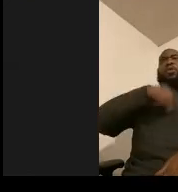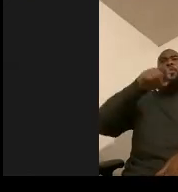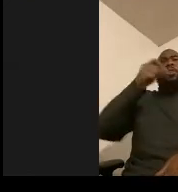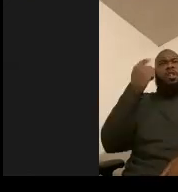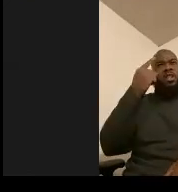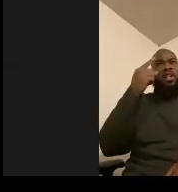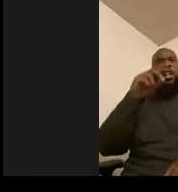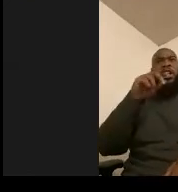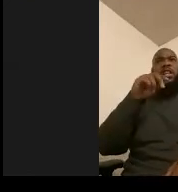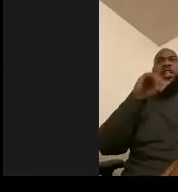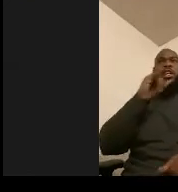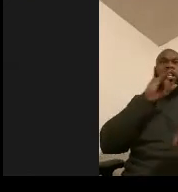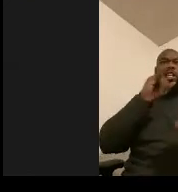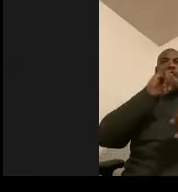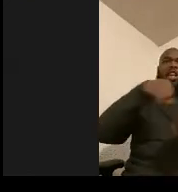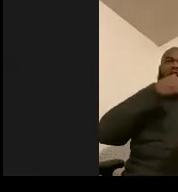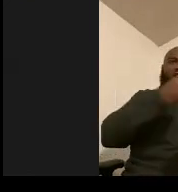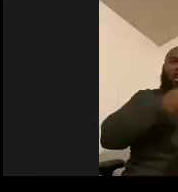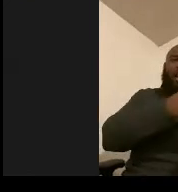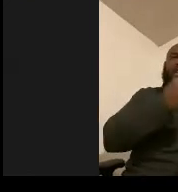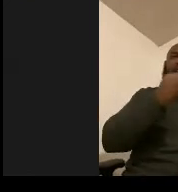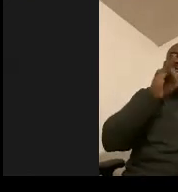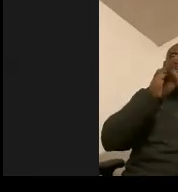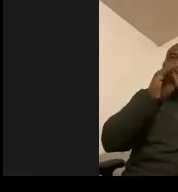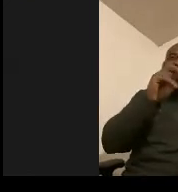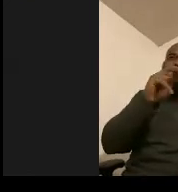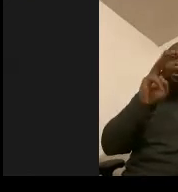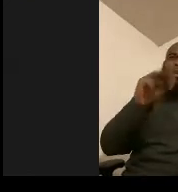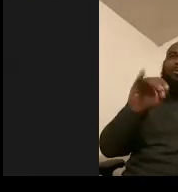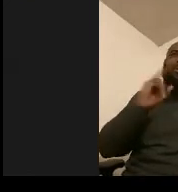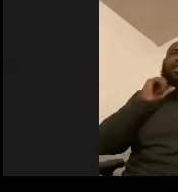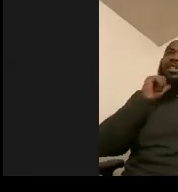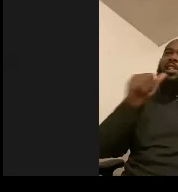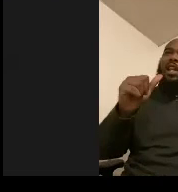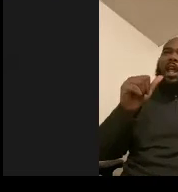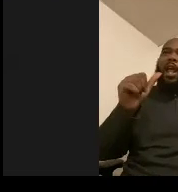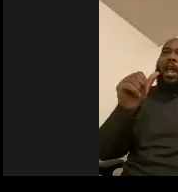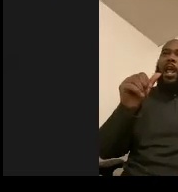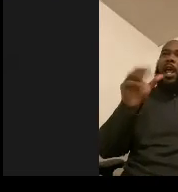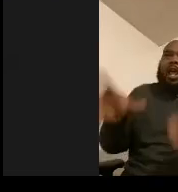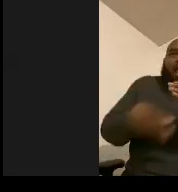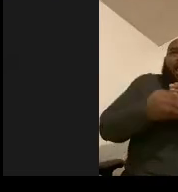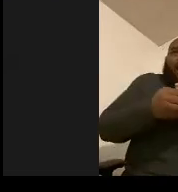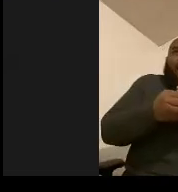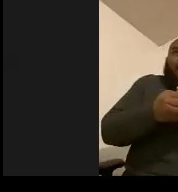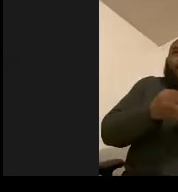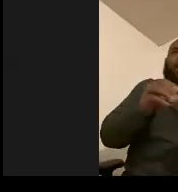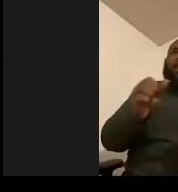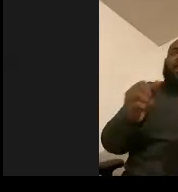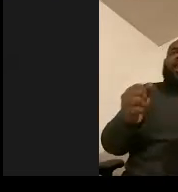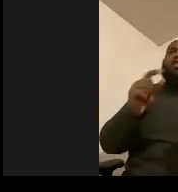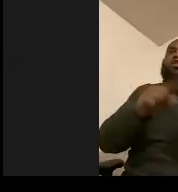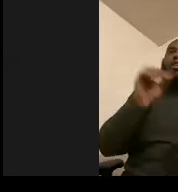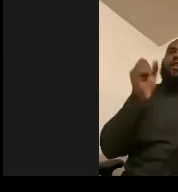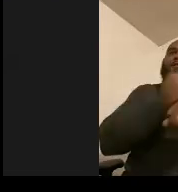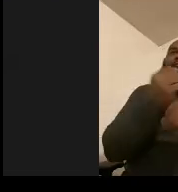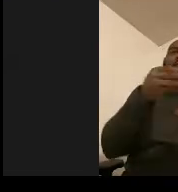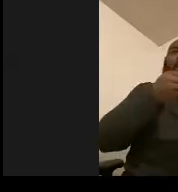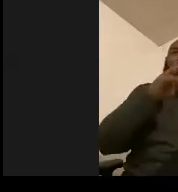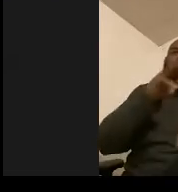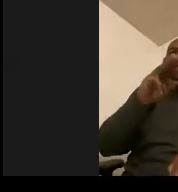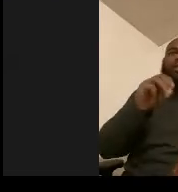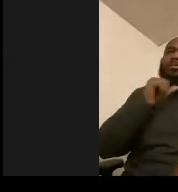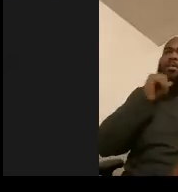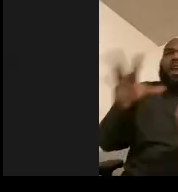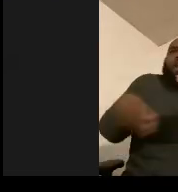internationalism and anti-imperialism is not an add-on to the fight against racism. It's not an add-on to the fight